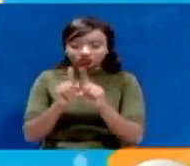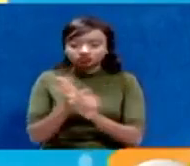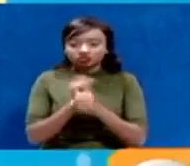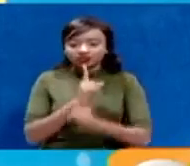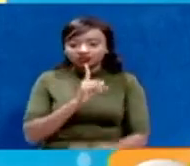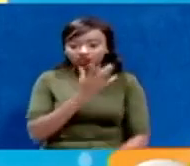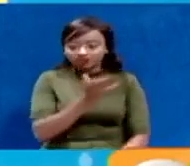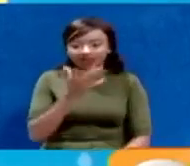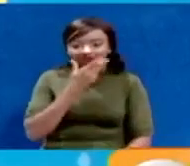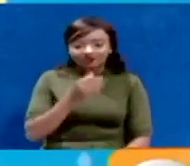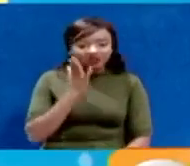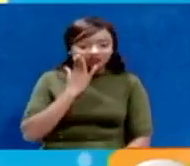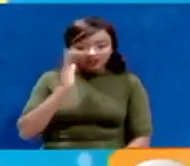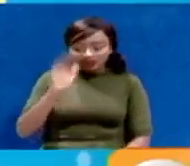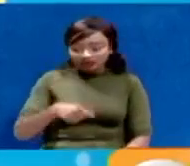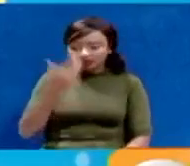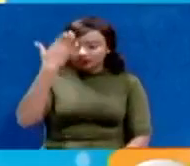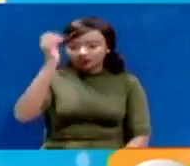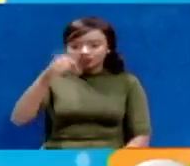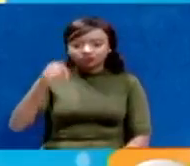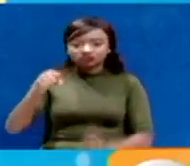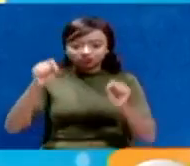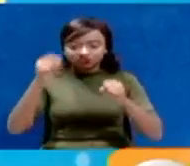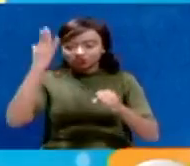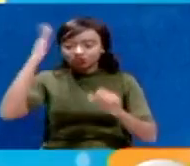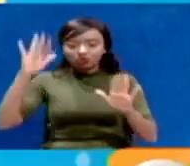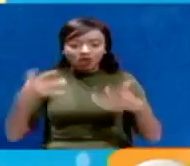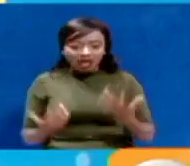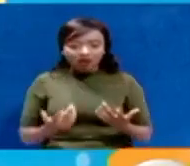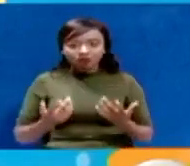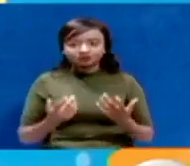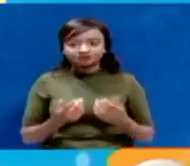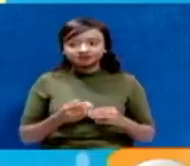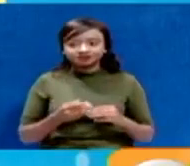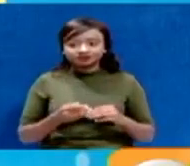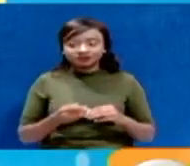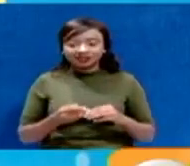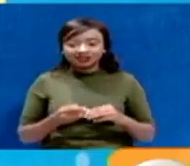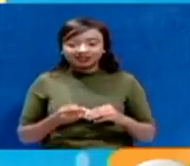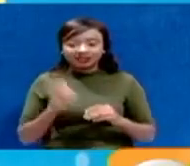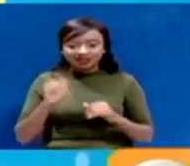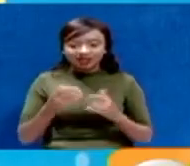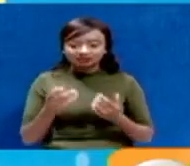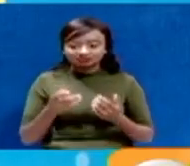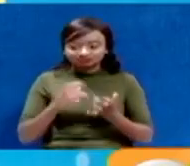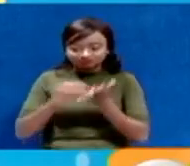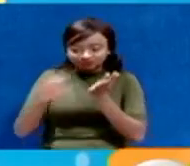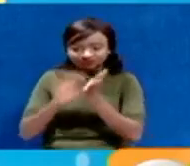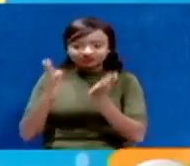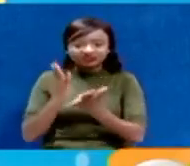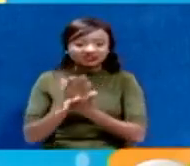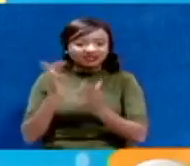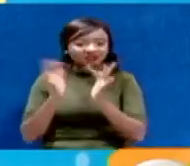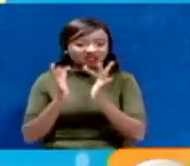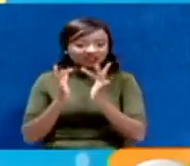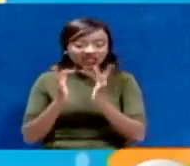that the parents themselves know how they can filter some of these sites. You've heard previously